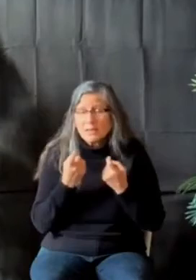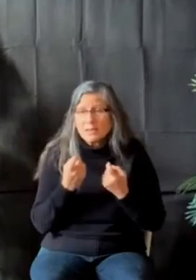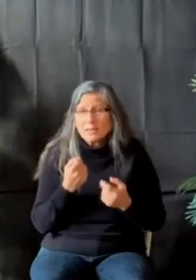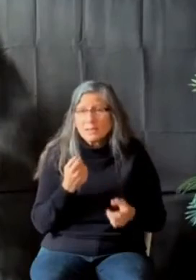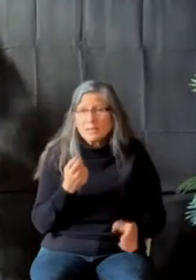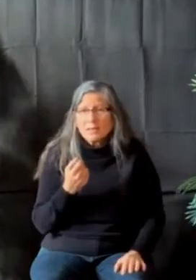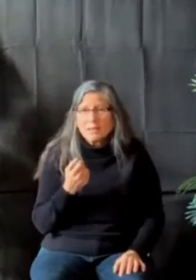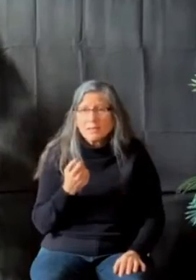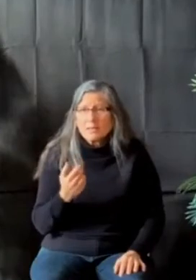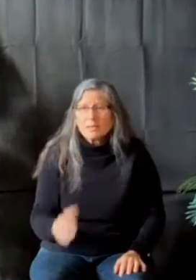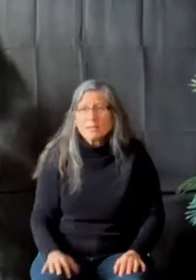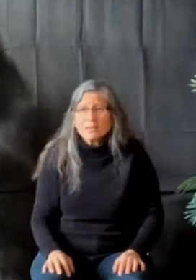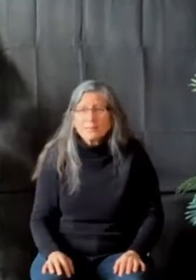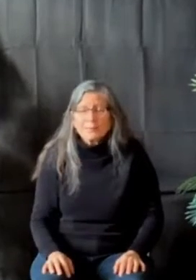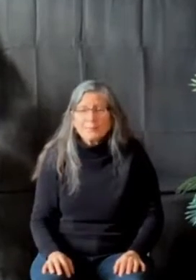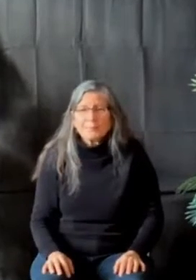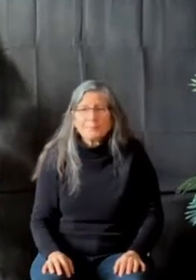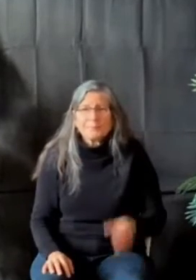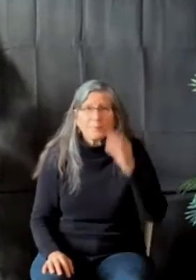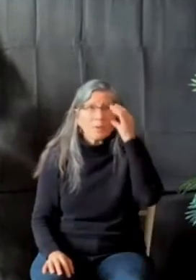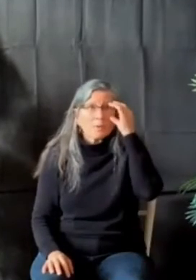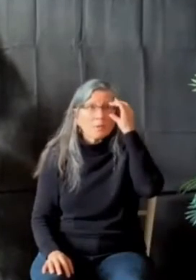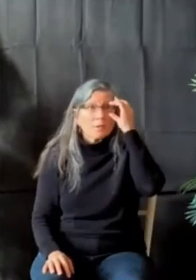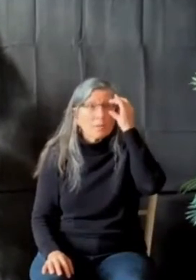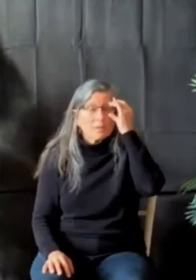How do we leave a life of sin?